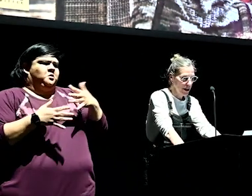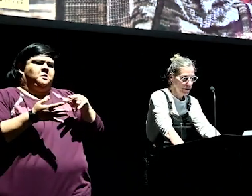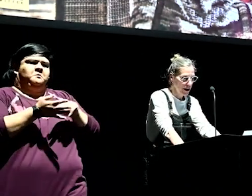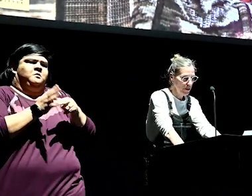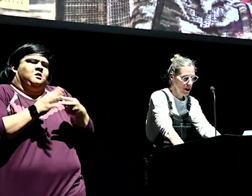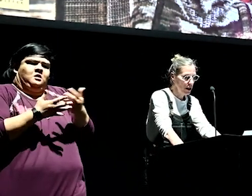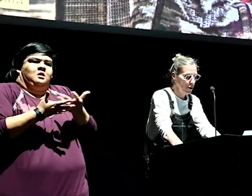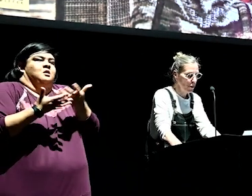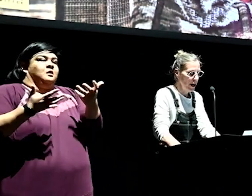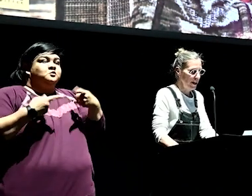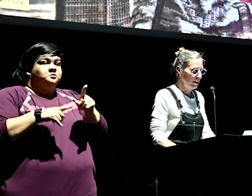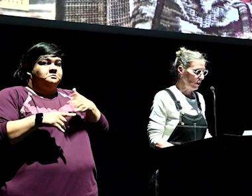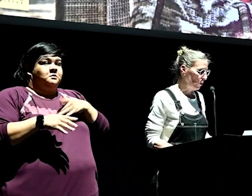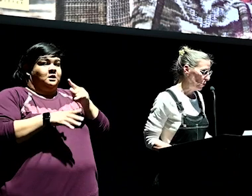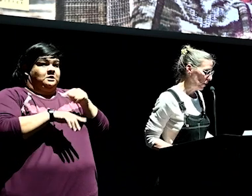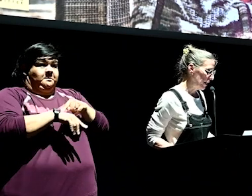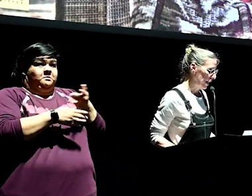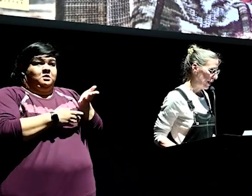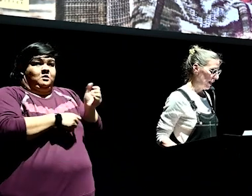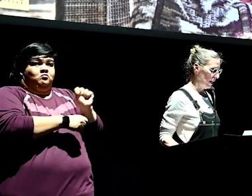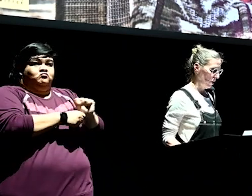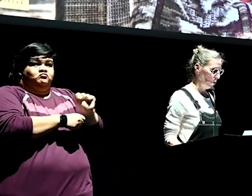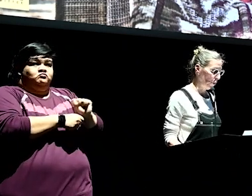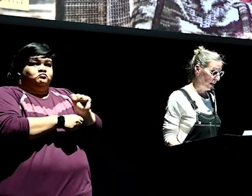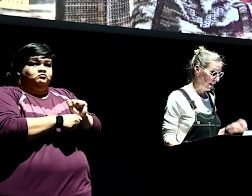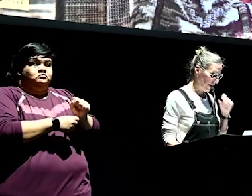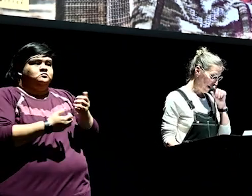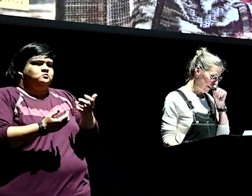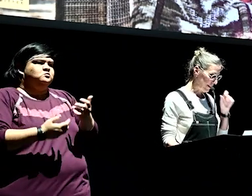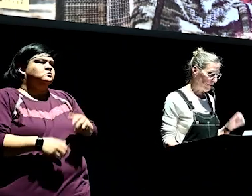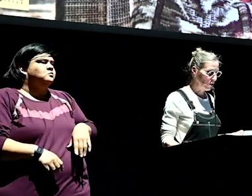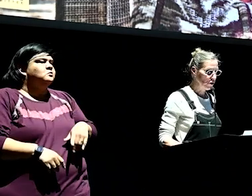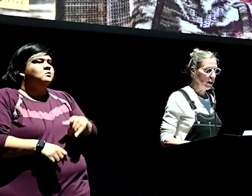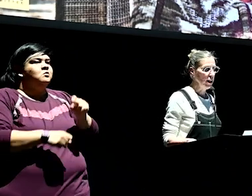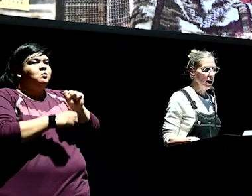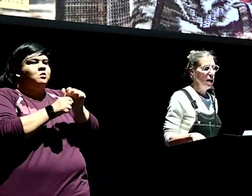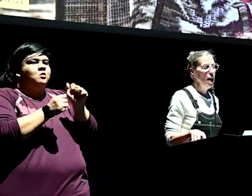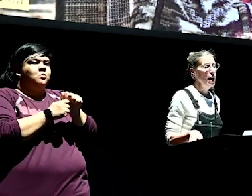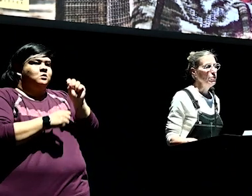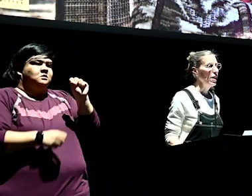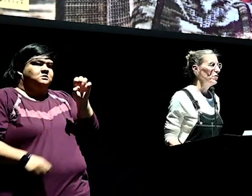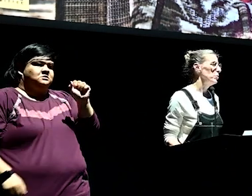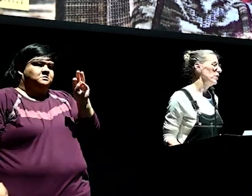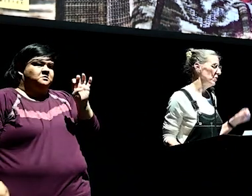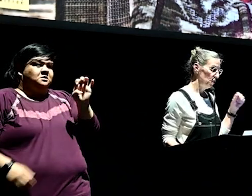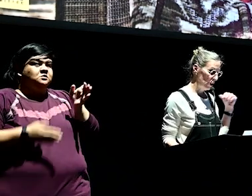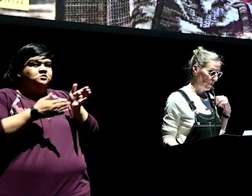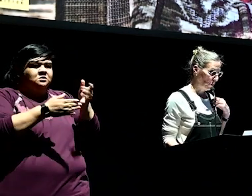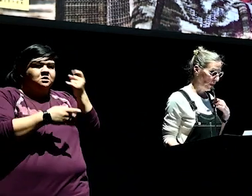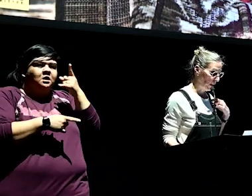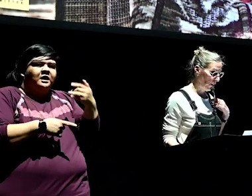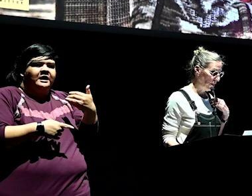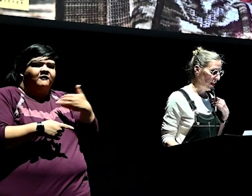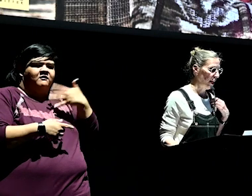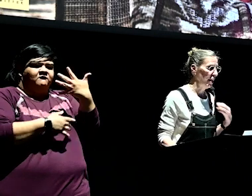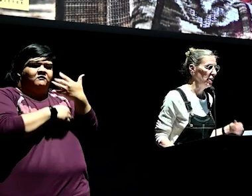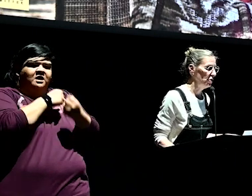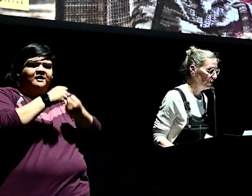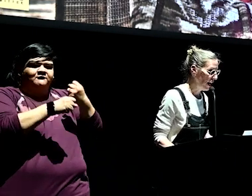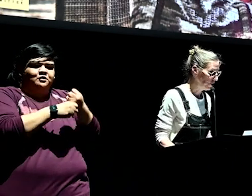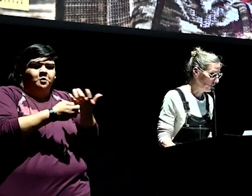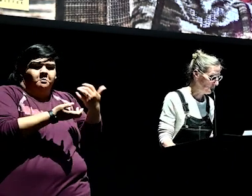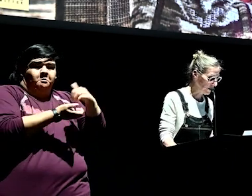during my time there was working with Sesame Street, had a 5-year partnership with